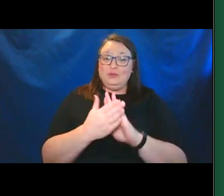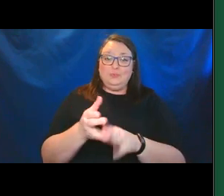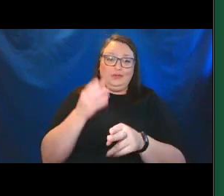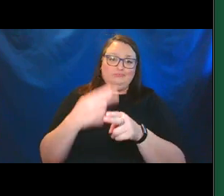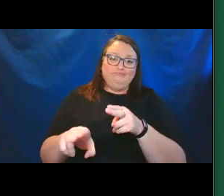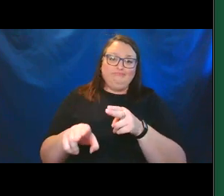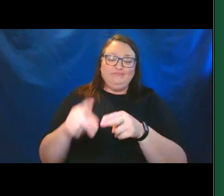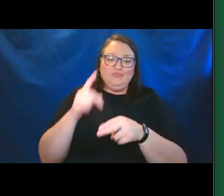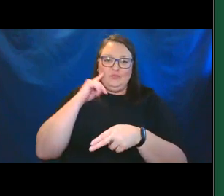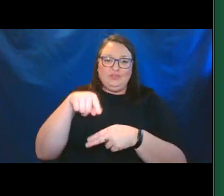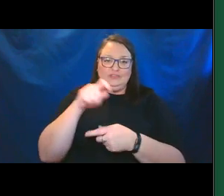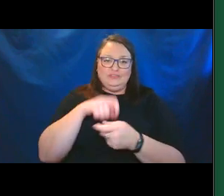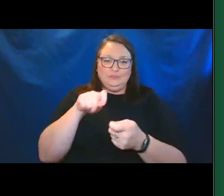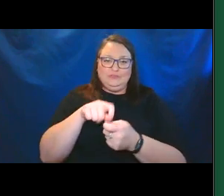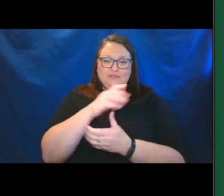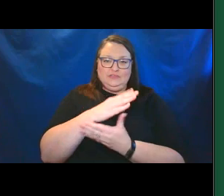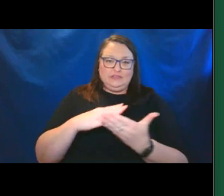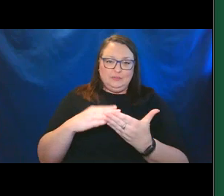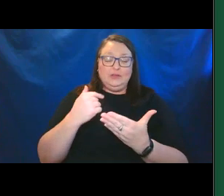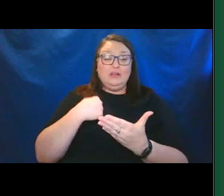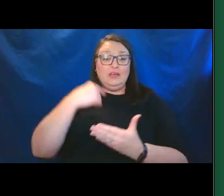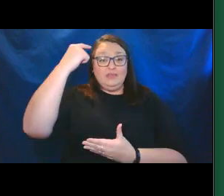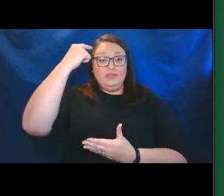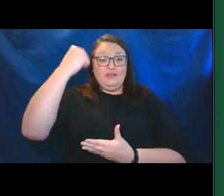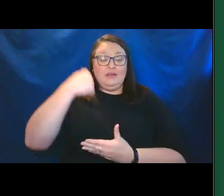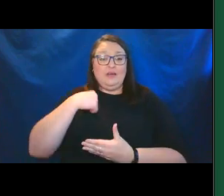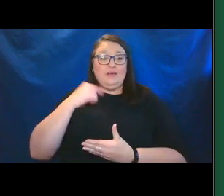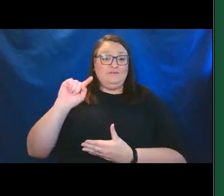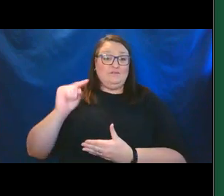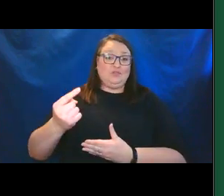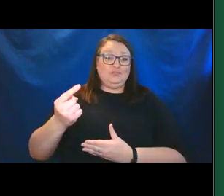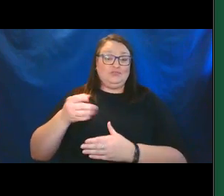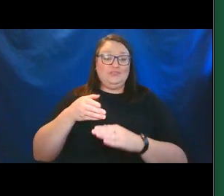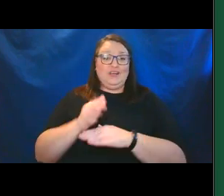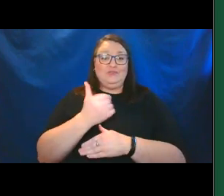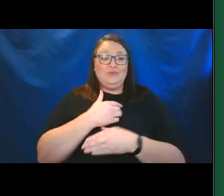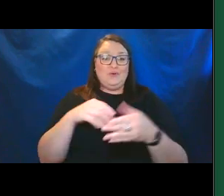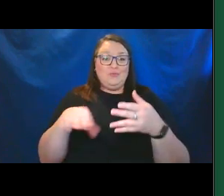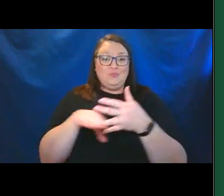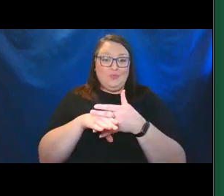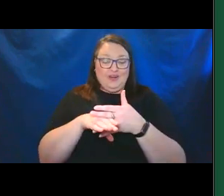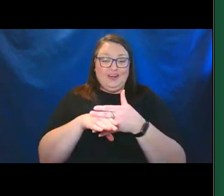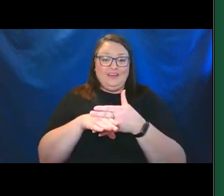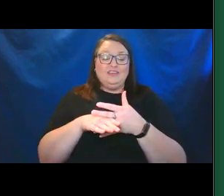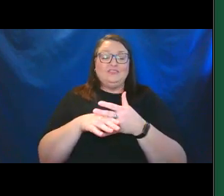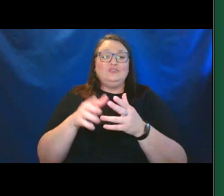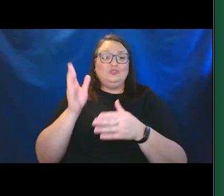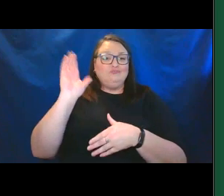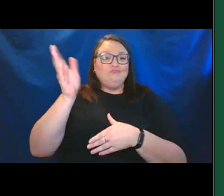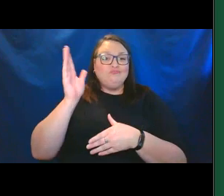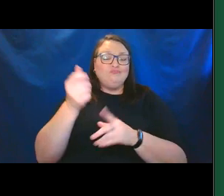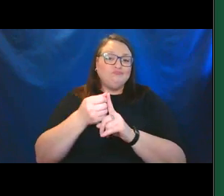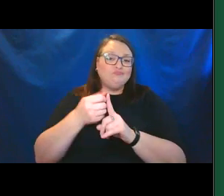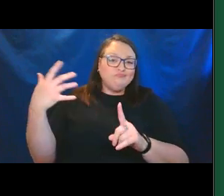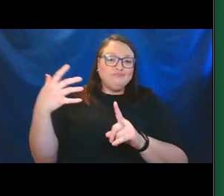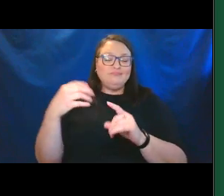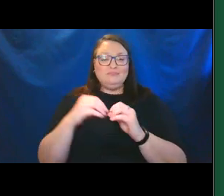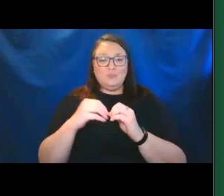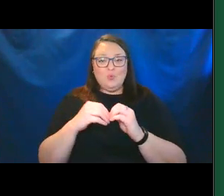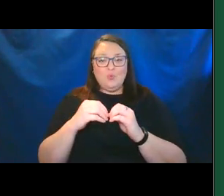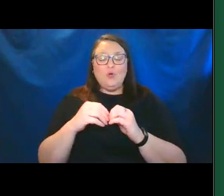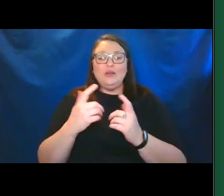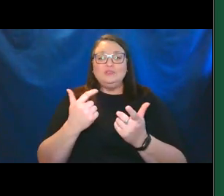this specific segment. I believe that I'm first up after our break to give a little bit more long form. So I'm